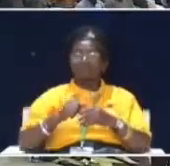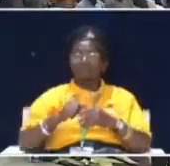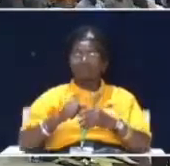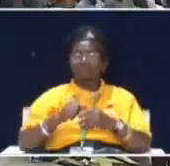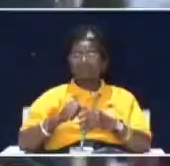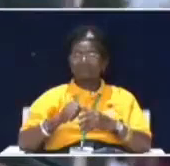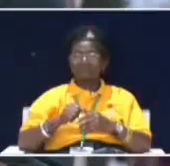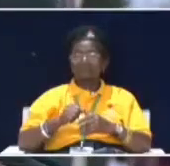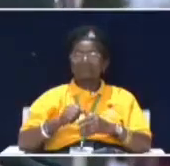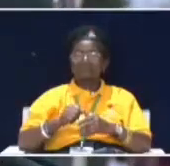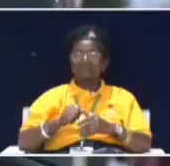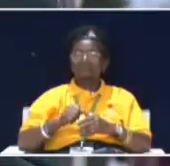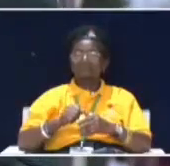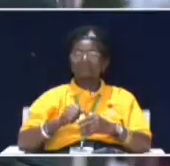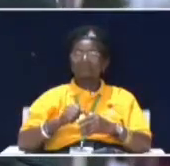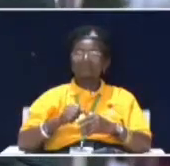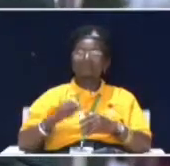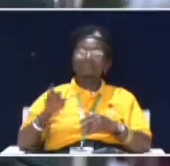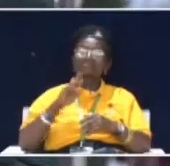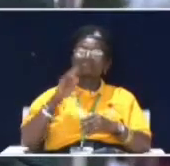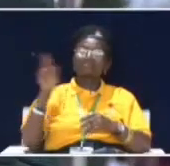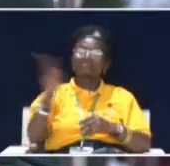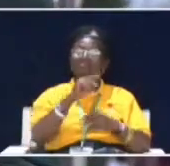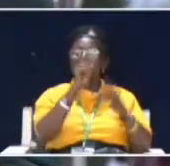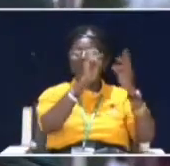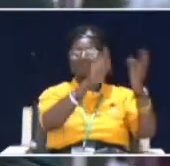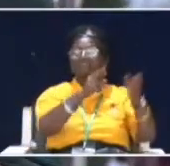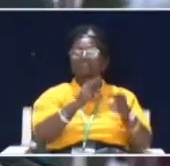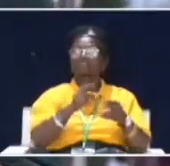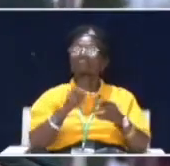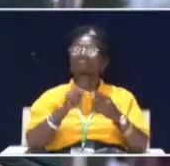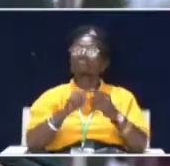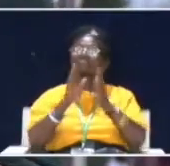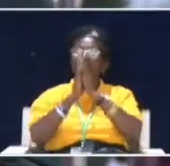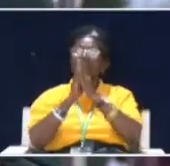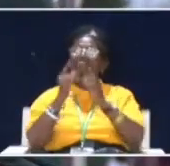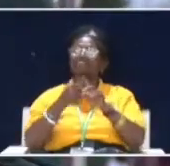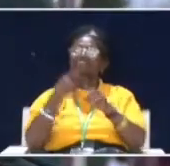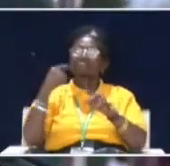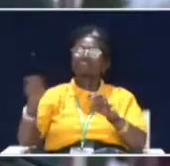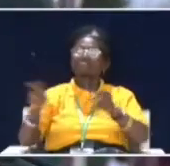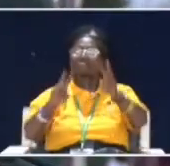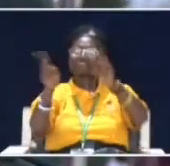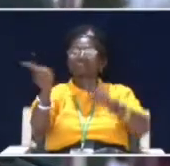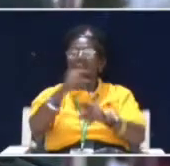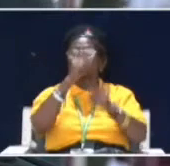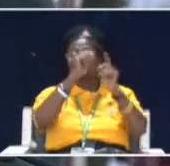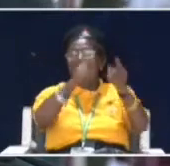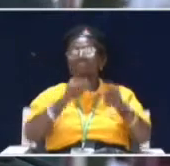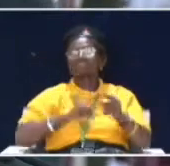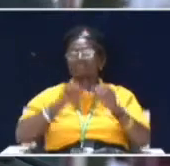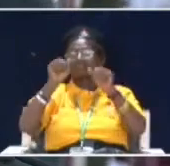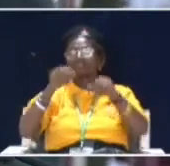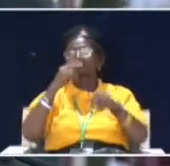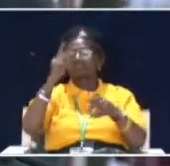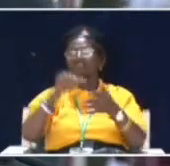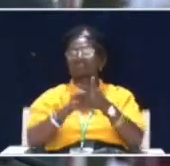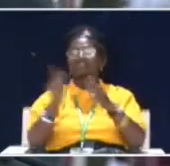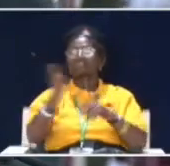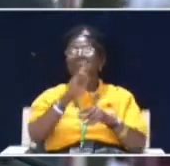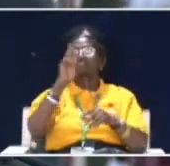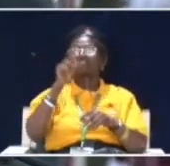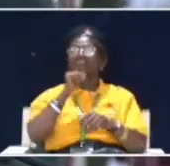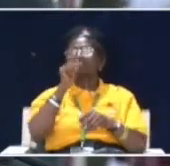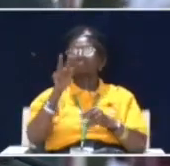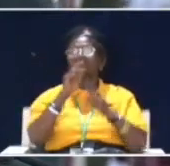Are you ready to pray? Ṣé o ti ṣetán láti gbàdúrà? From the way you answer, you can see that you are not sure. Bó